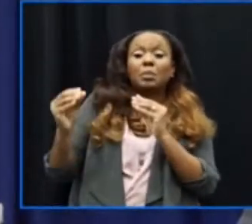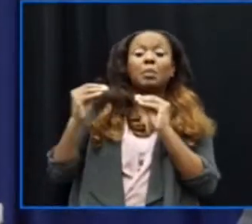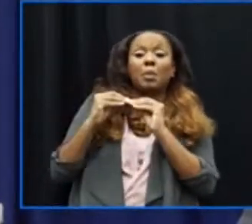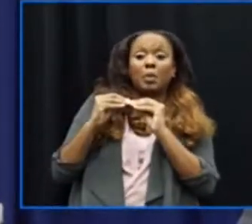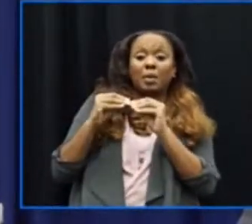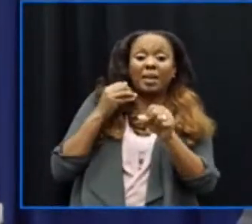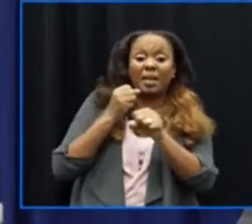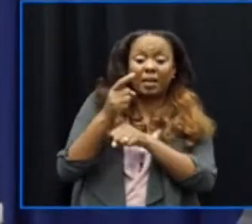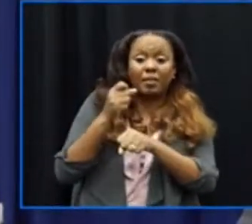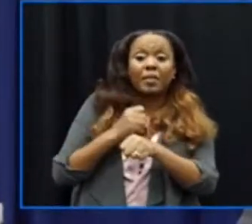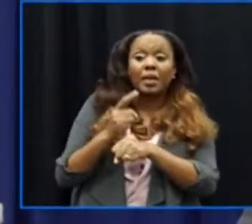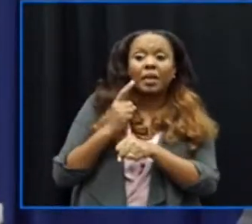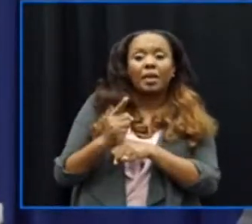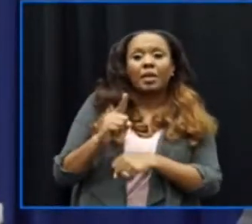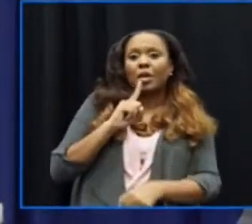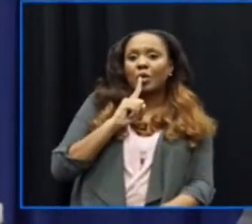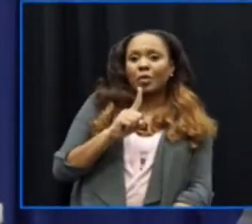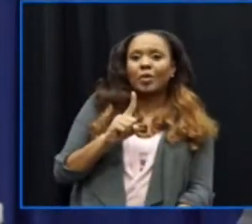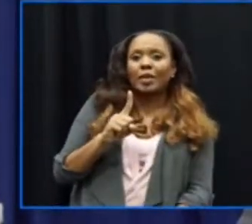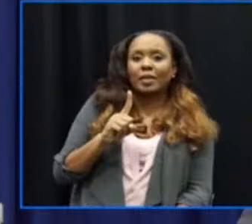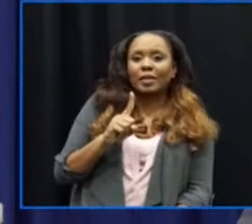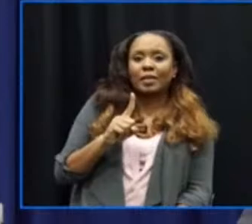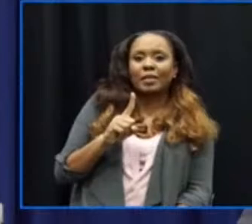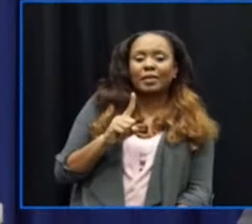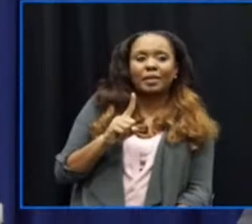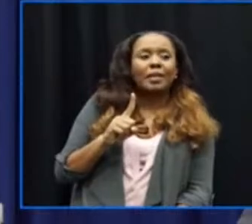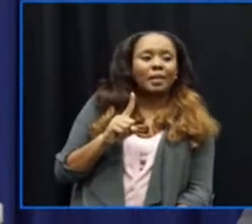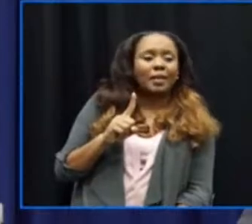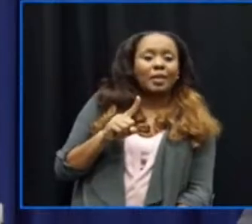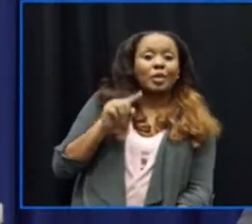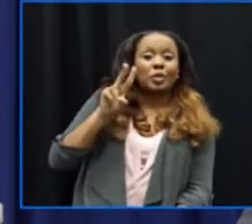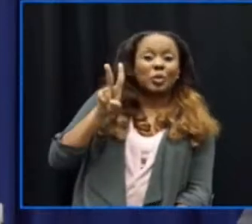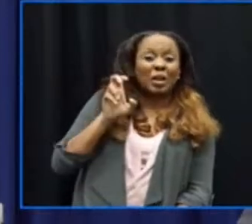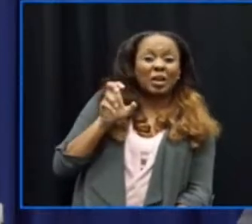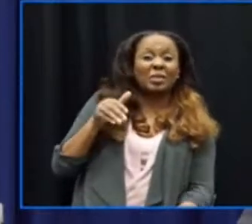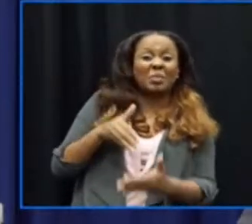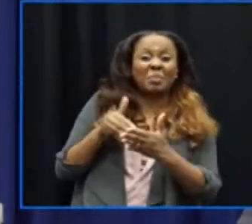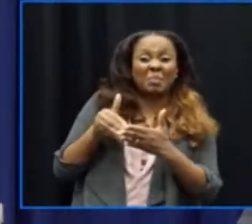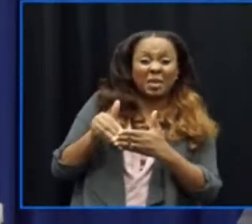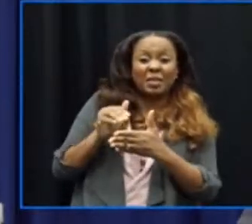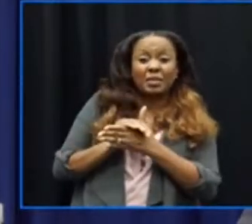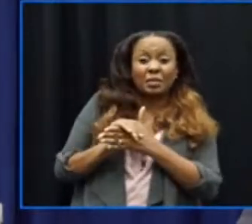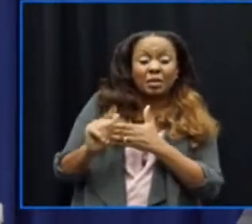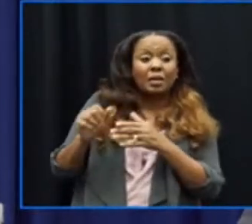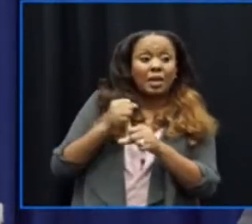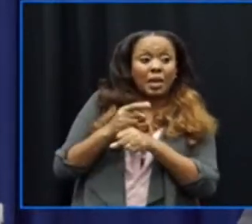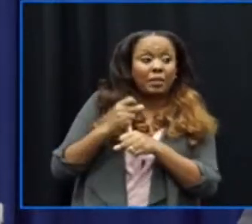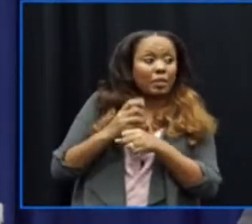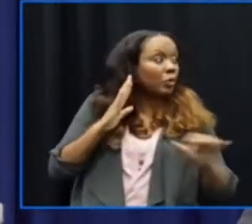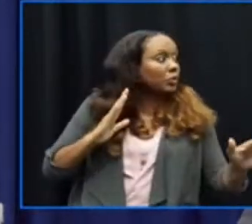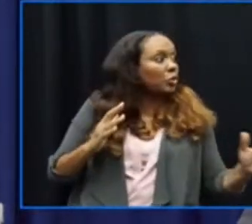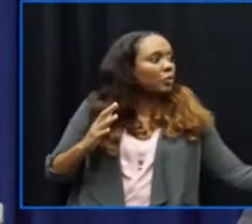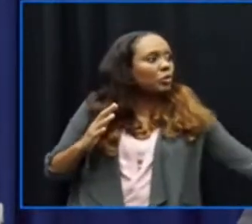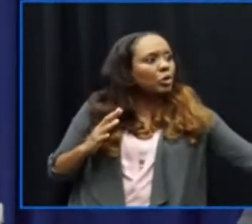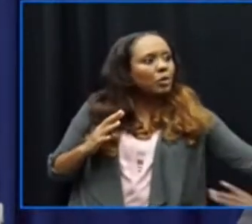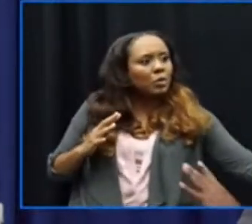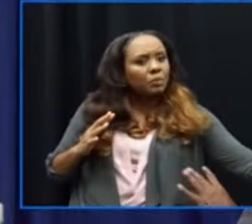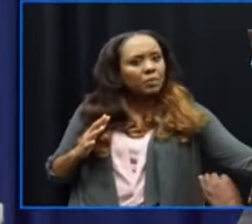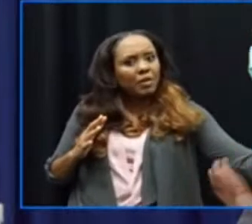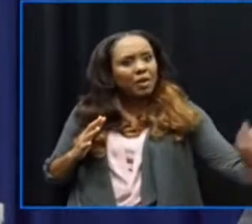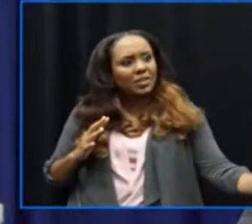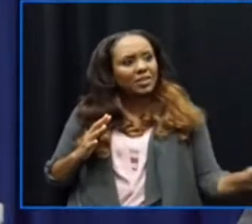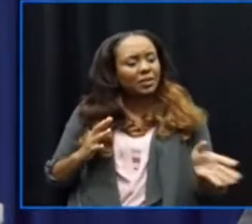a year would have been being taken in had we had those numbers with respect to